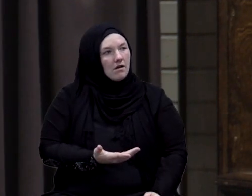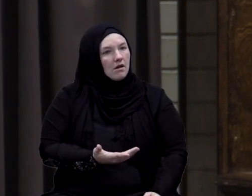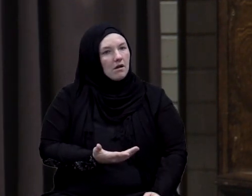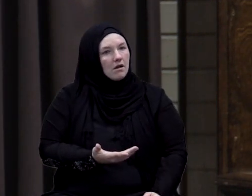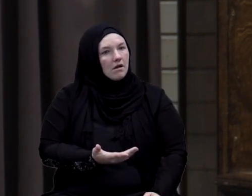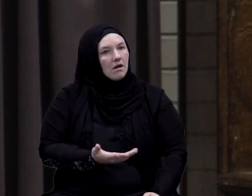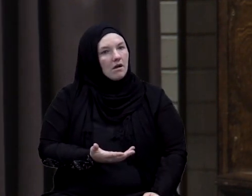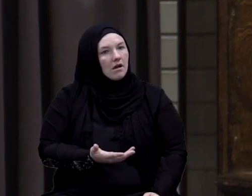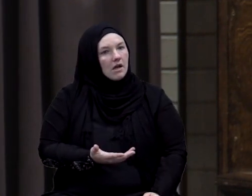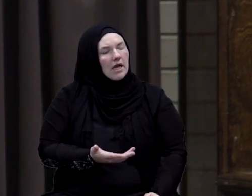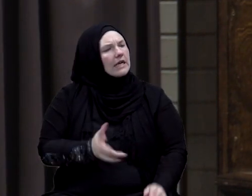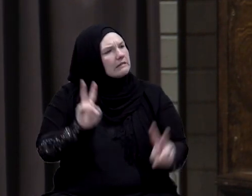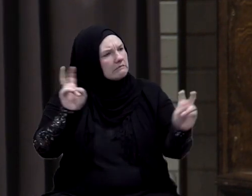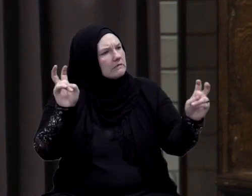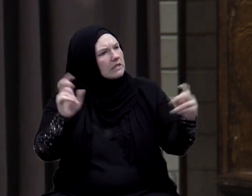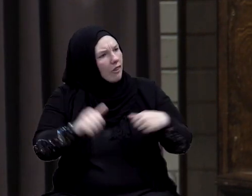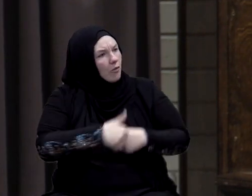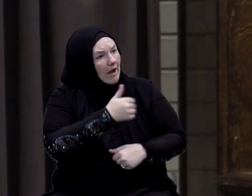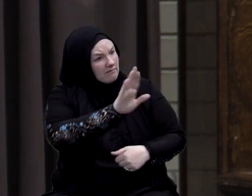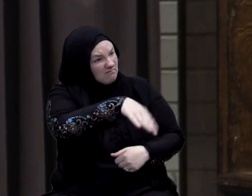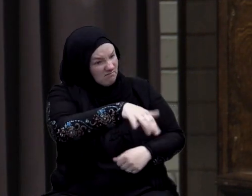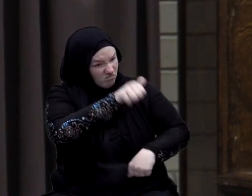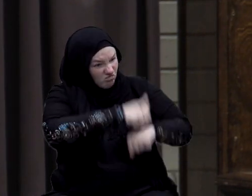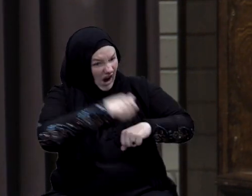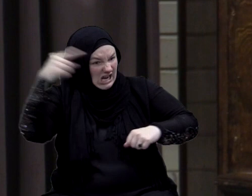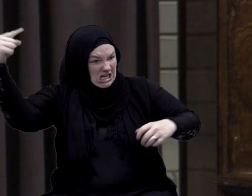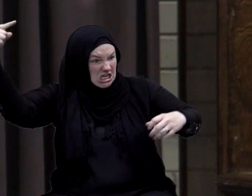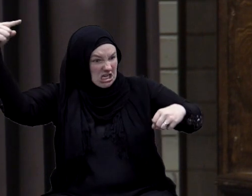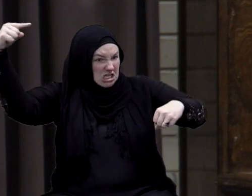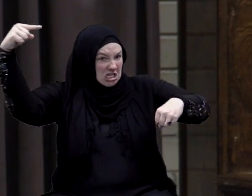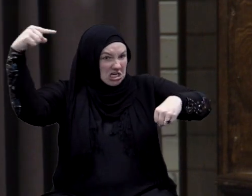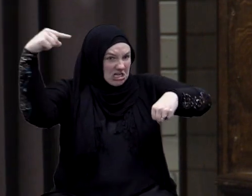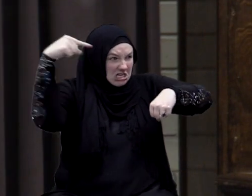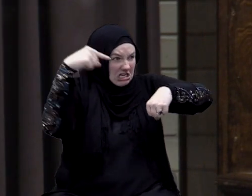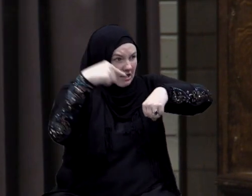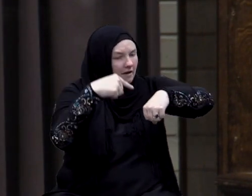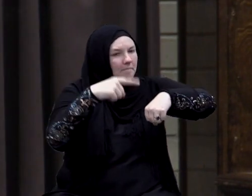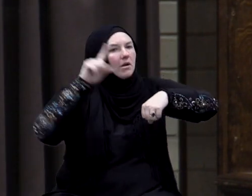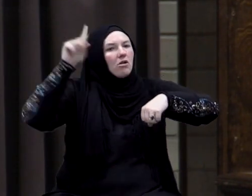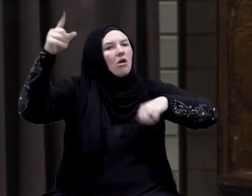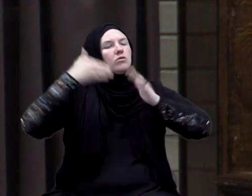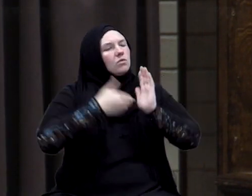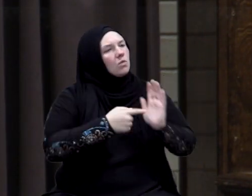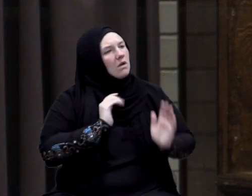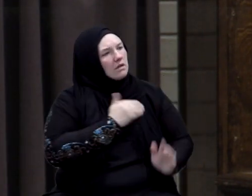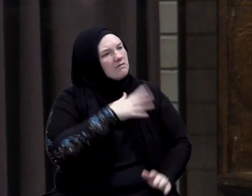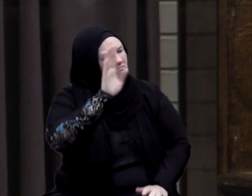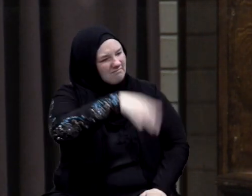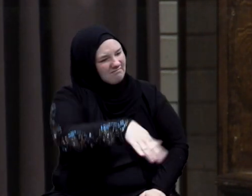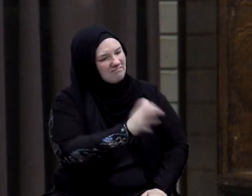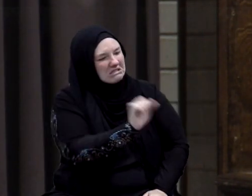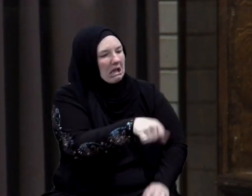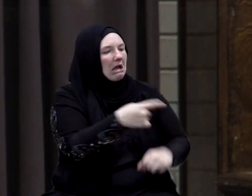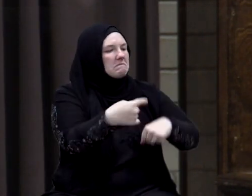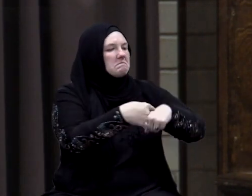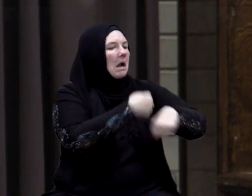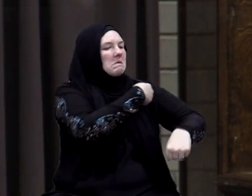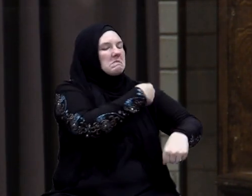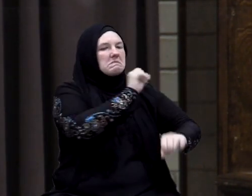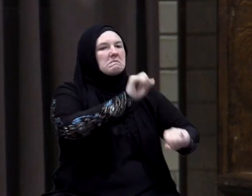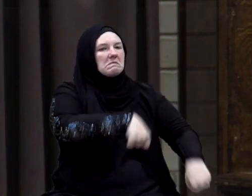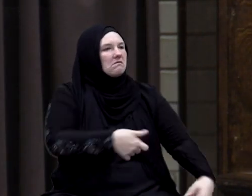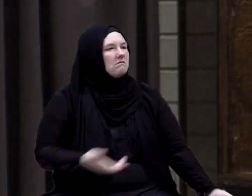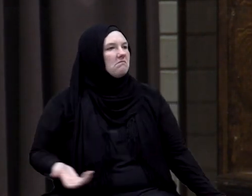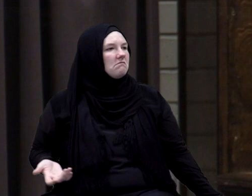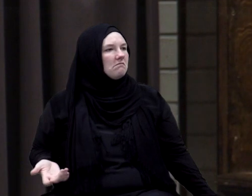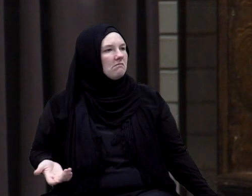a threat. It's something very dangerous. So Allah shows us His blessings. He shows us His protection. He shows us